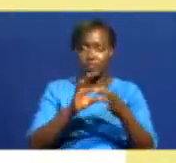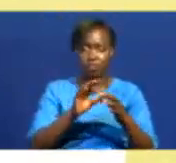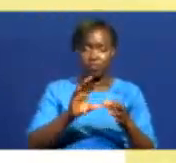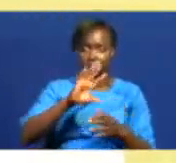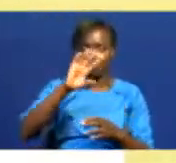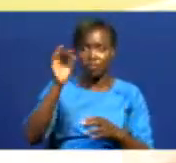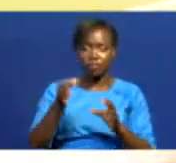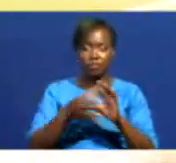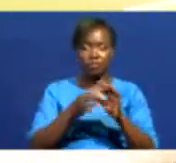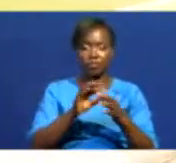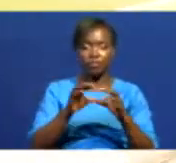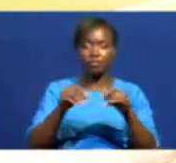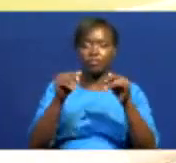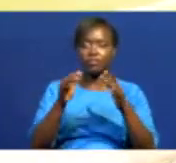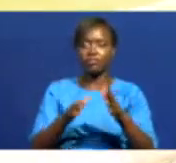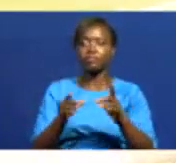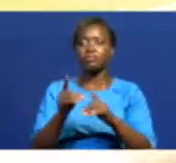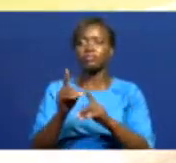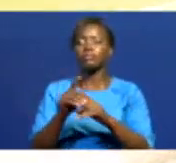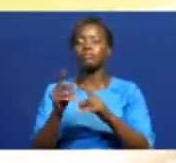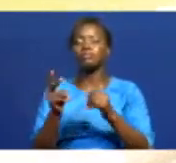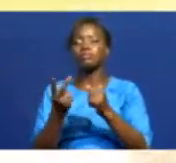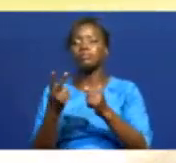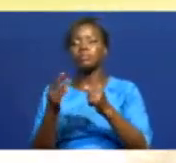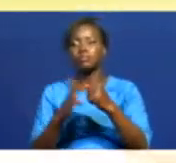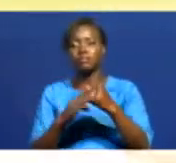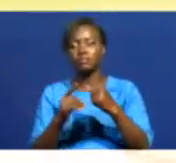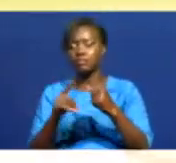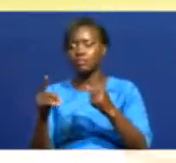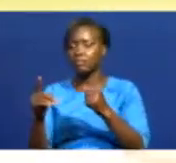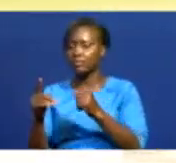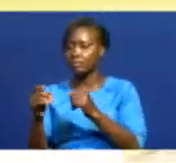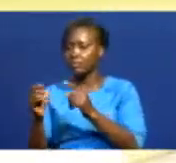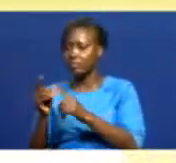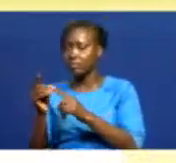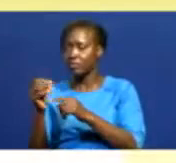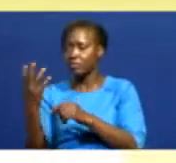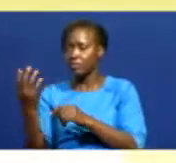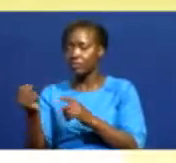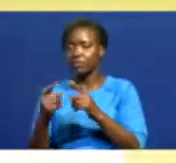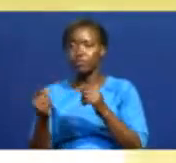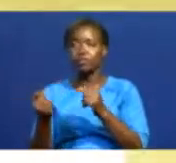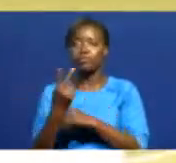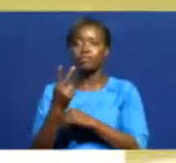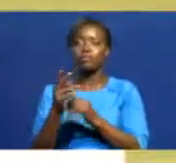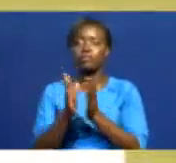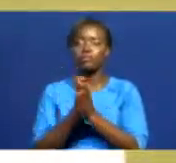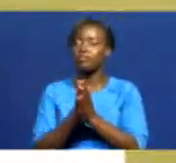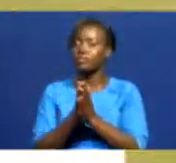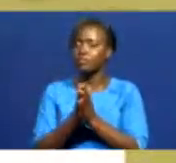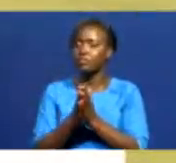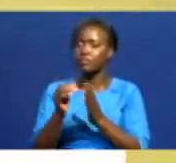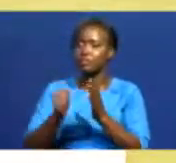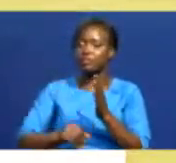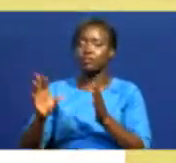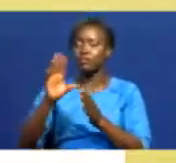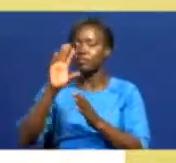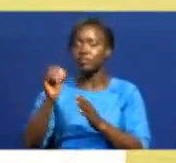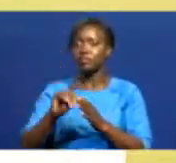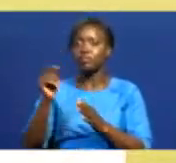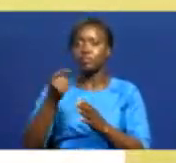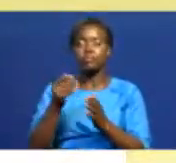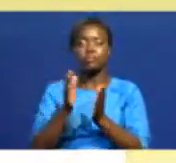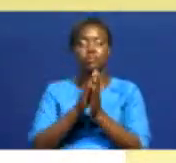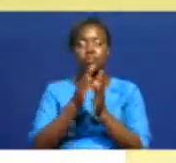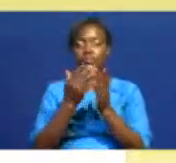Olympic qualifiers are set for October 29th to November 5th at the University of Pretoria in South Africa, with Kenya